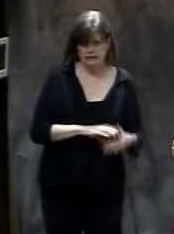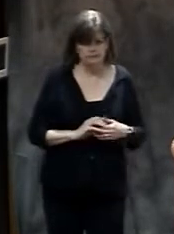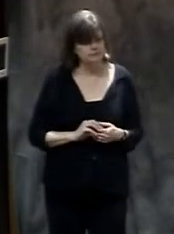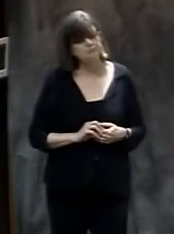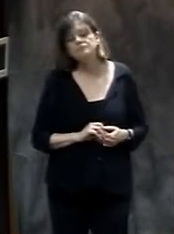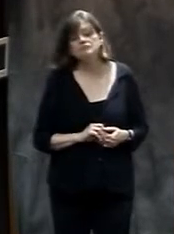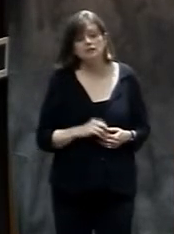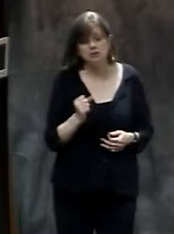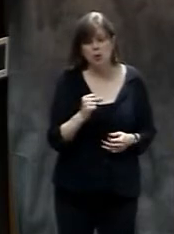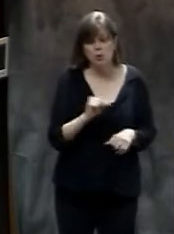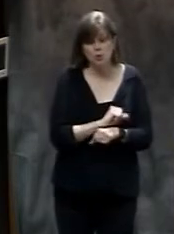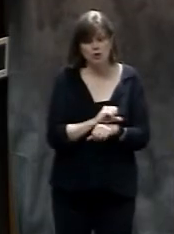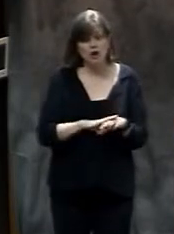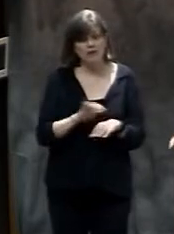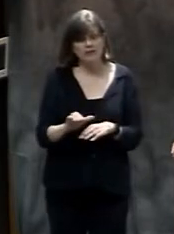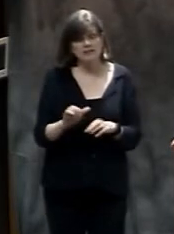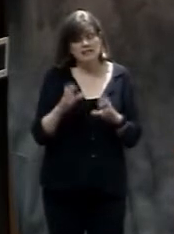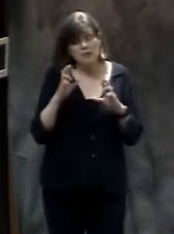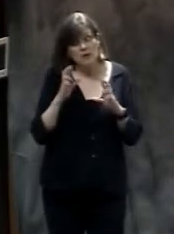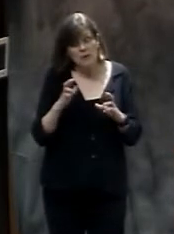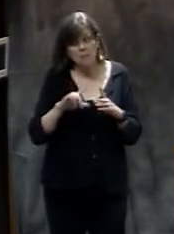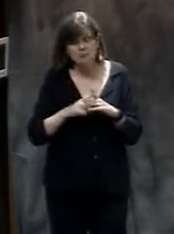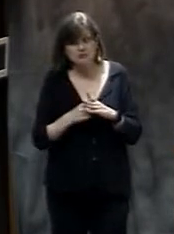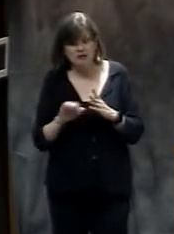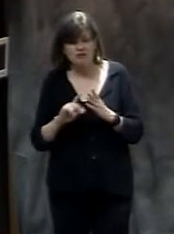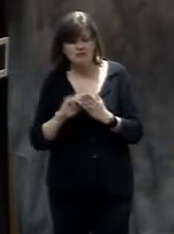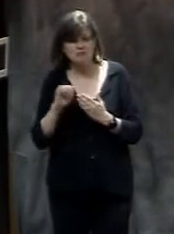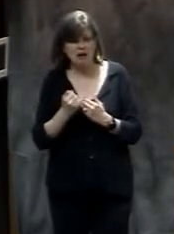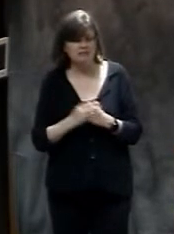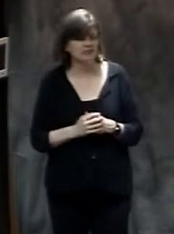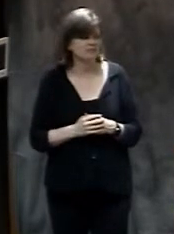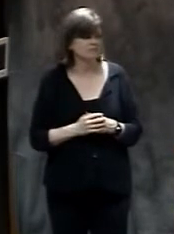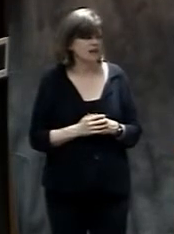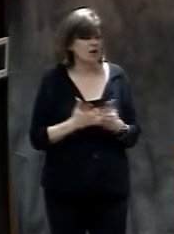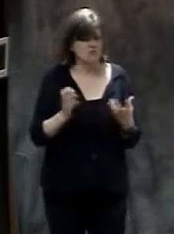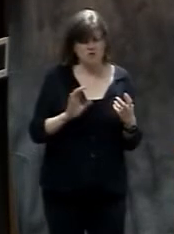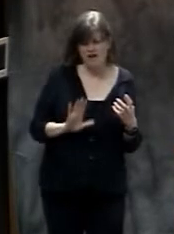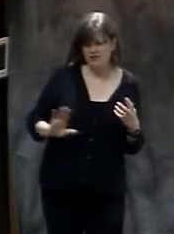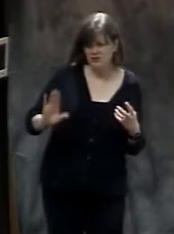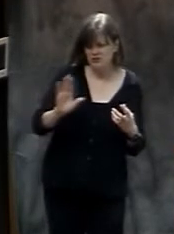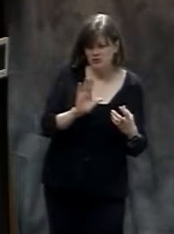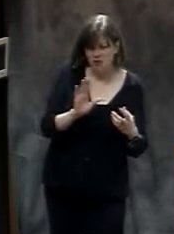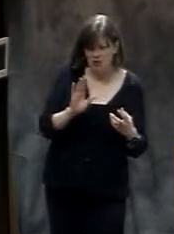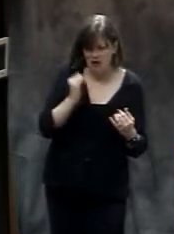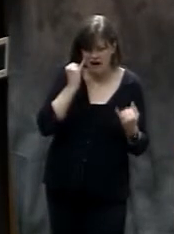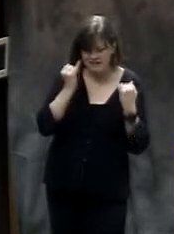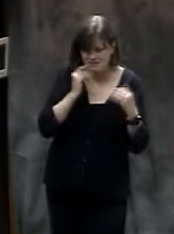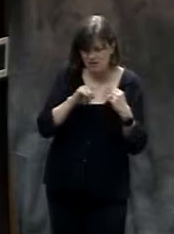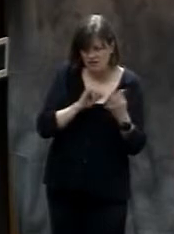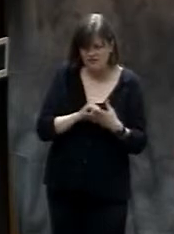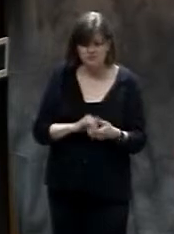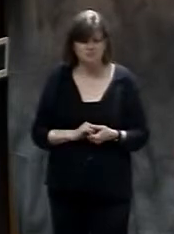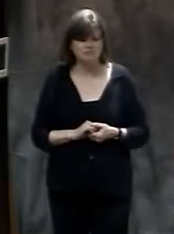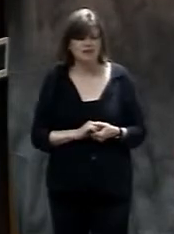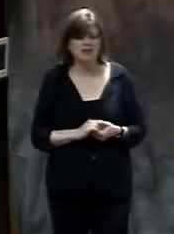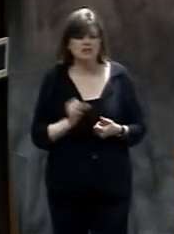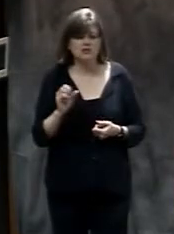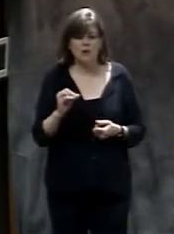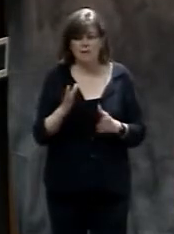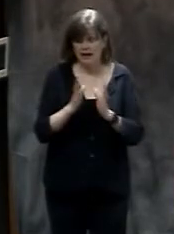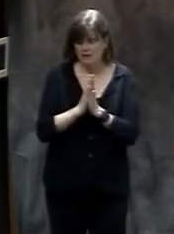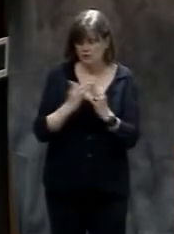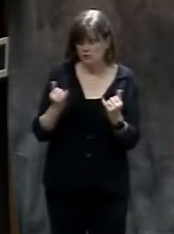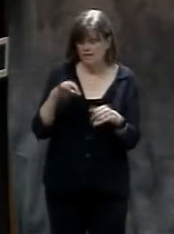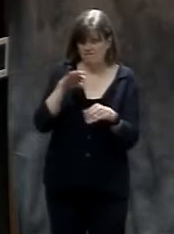a project that we're starting, or we hope to start. And so I want to get your input on some of these things. So I want to ask you